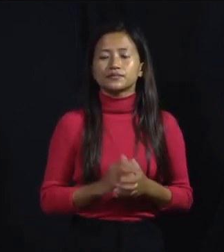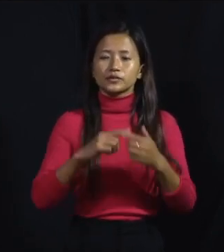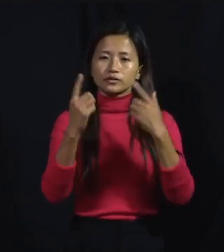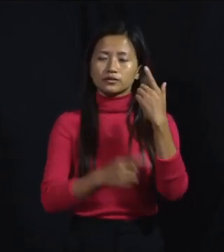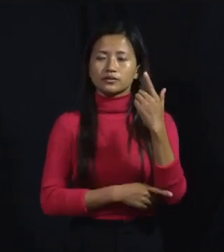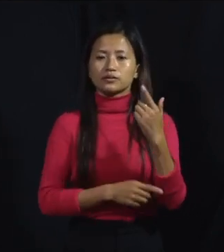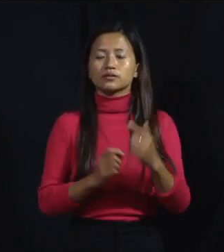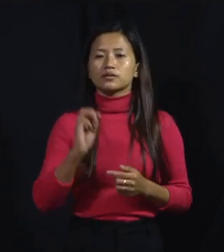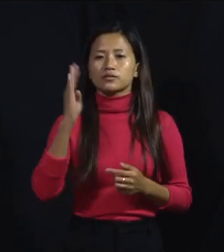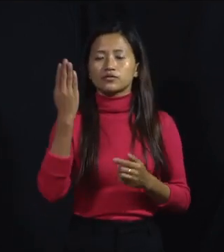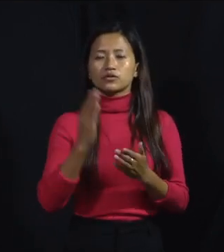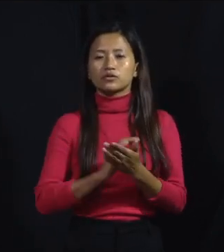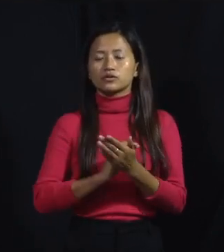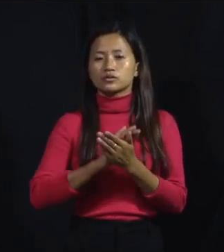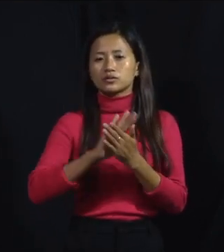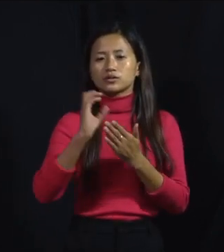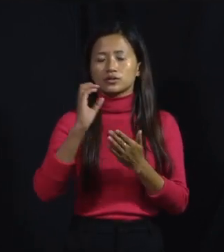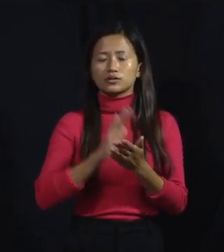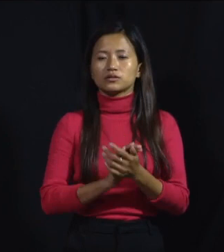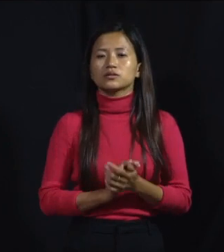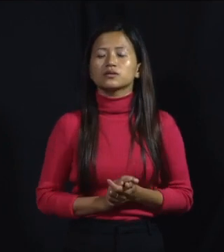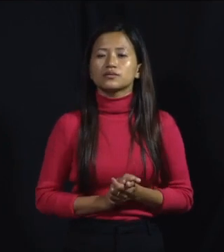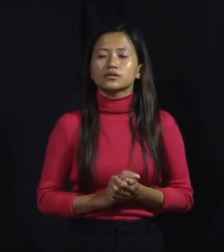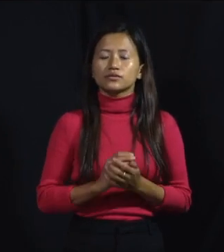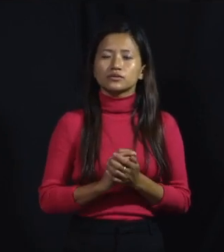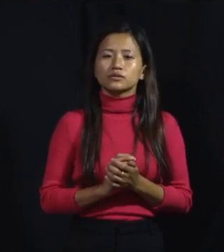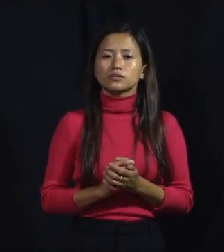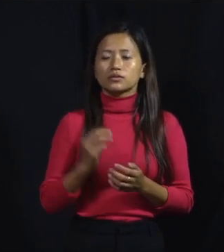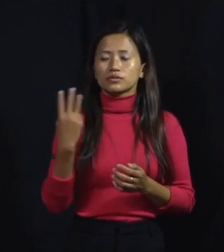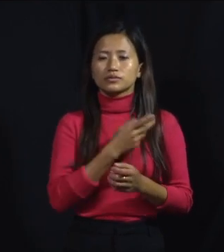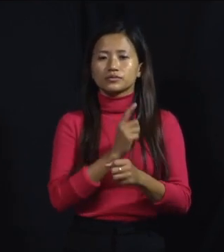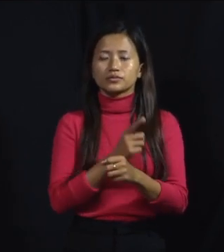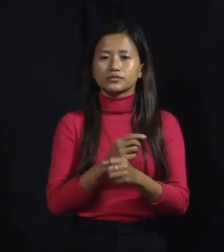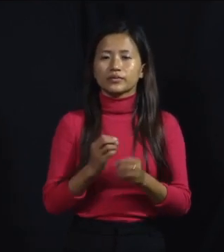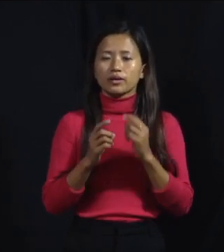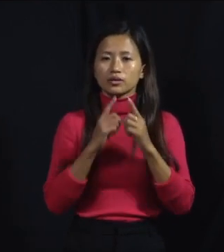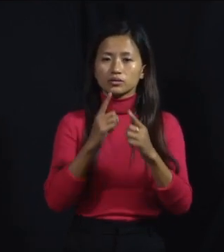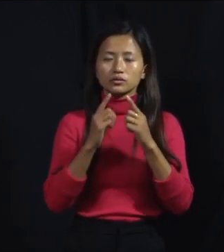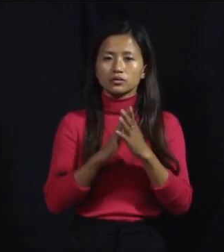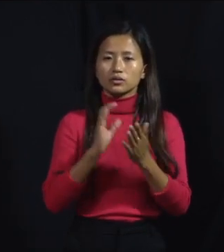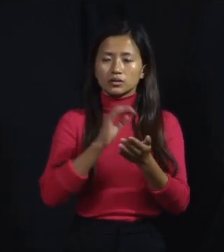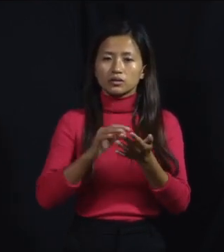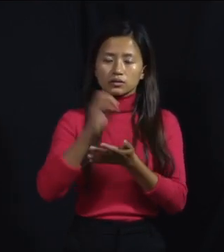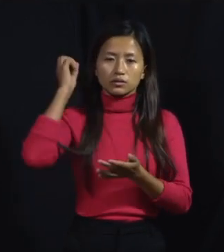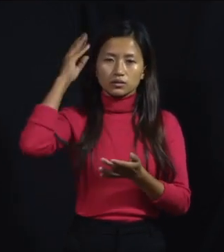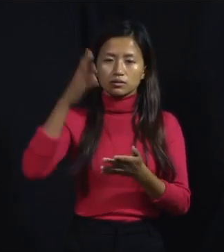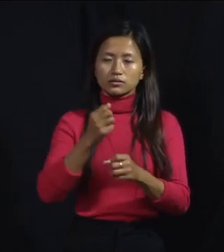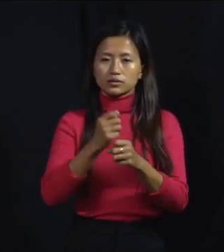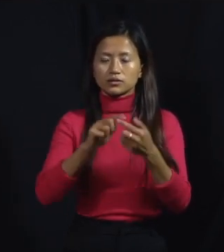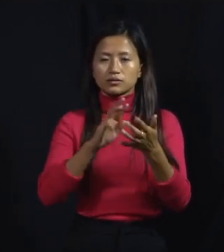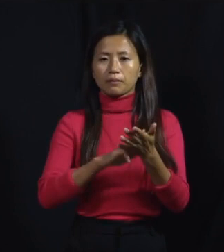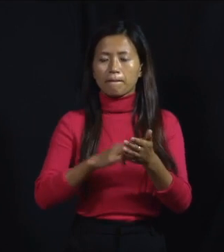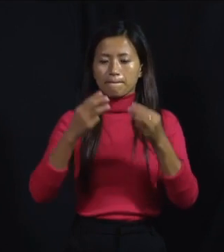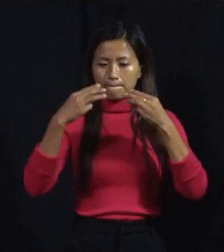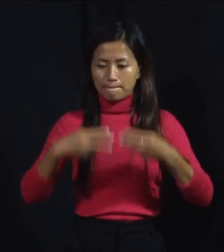end of the fourth chapter of your lesson. And we the teachers, we have already explained the concepts in a very general